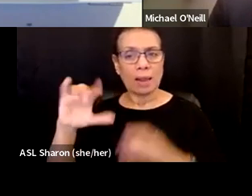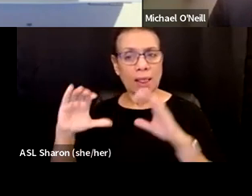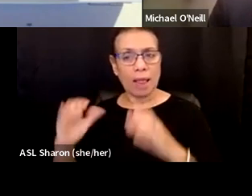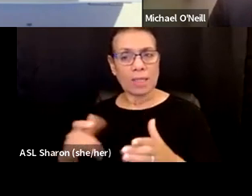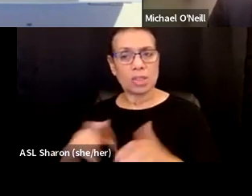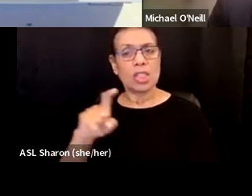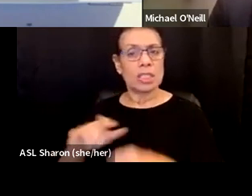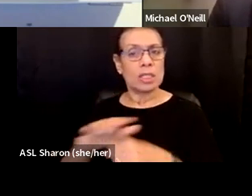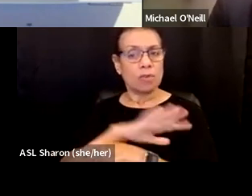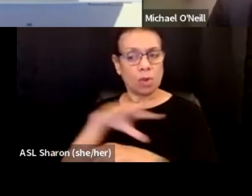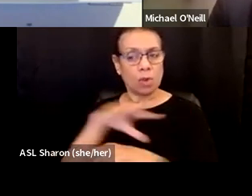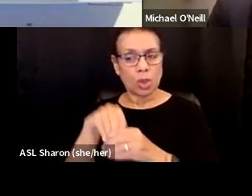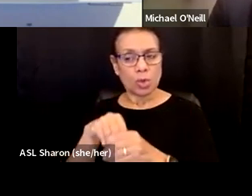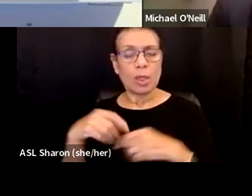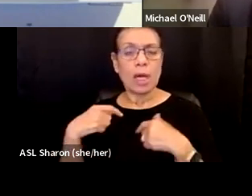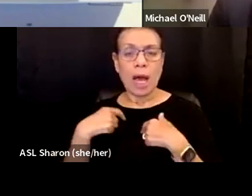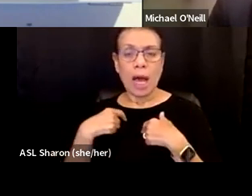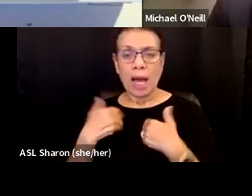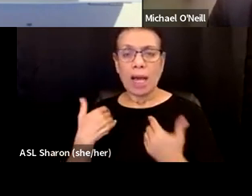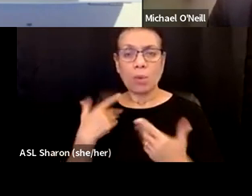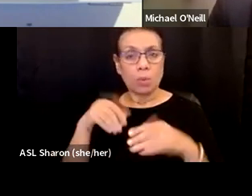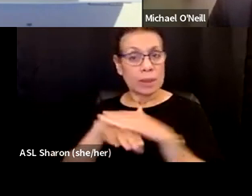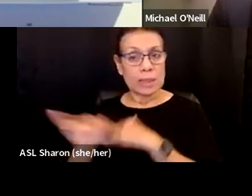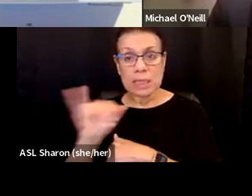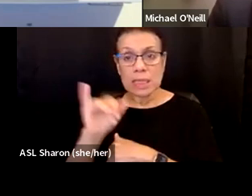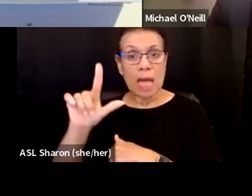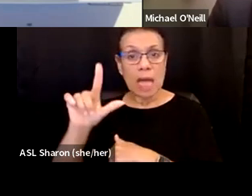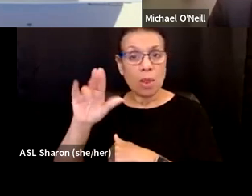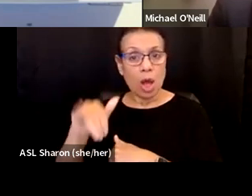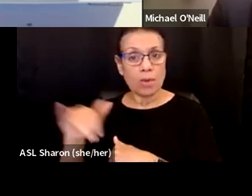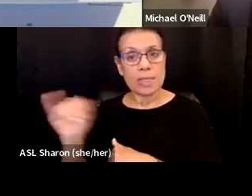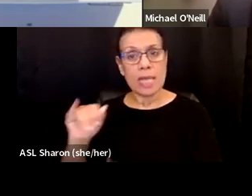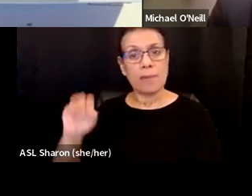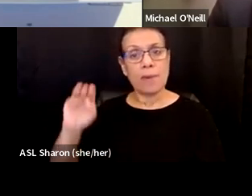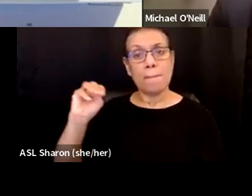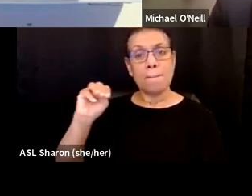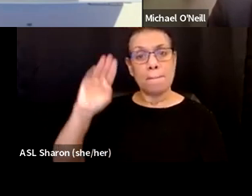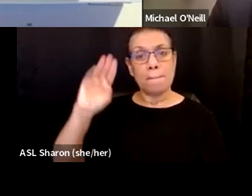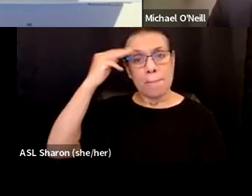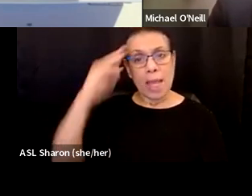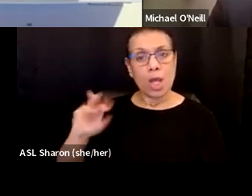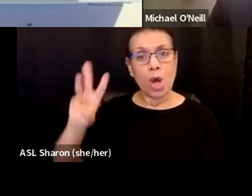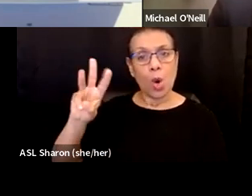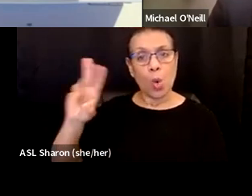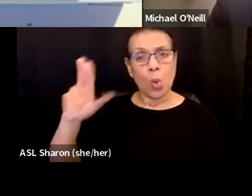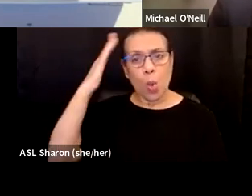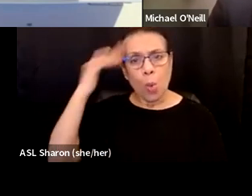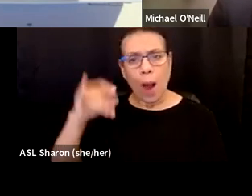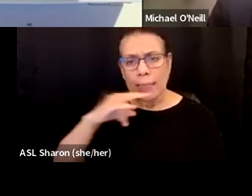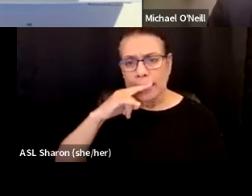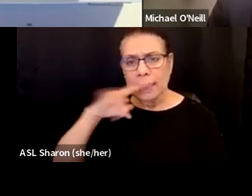full inclusion i enter the same lottery for my children as mayor wu why do her kids get the 10